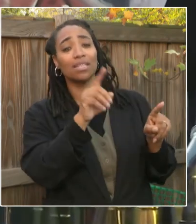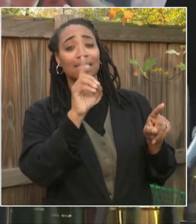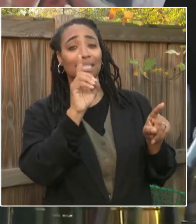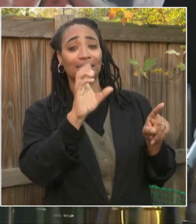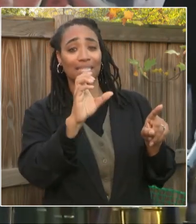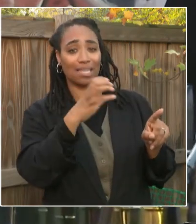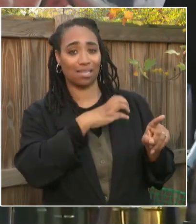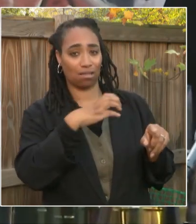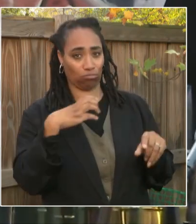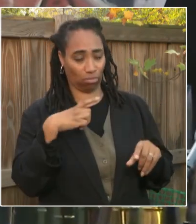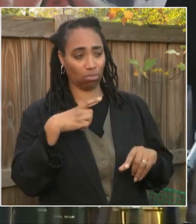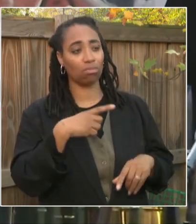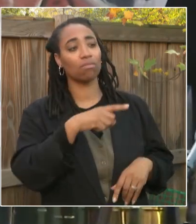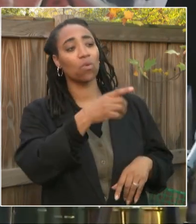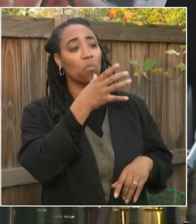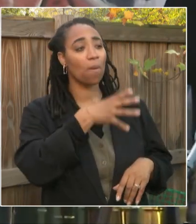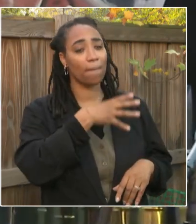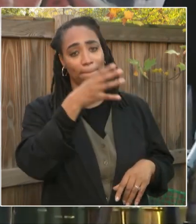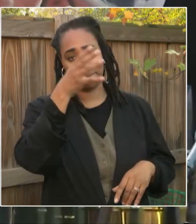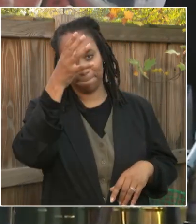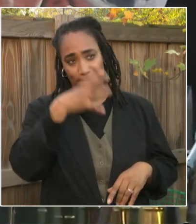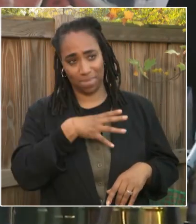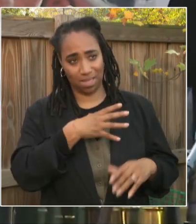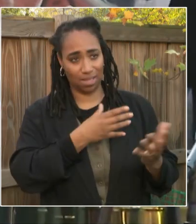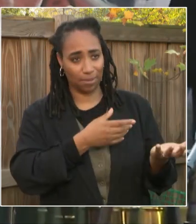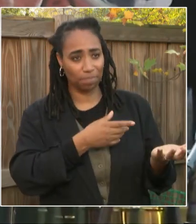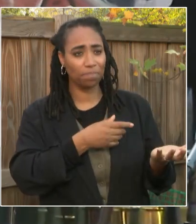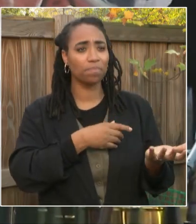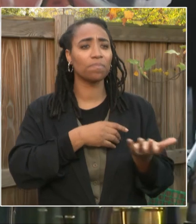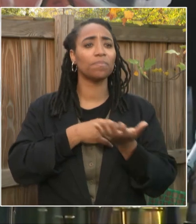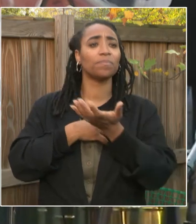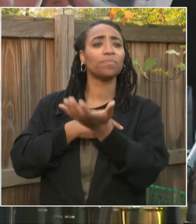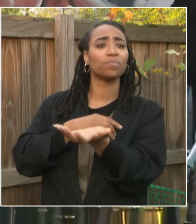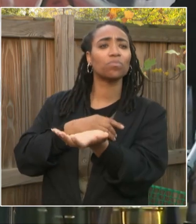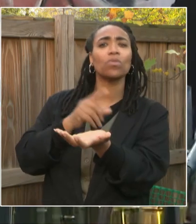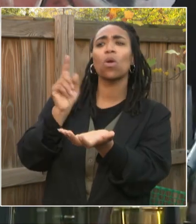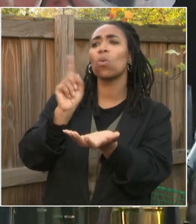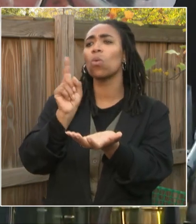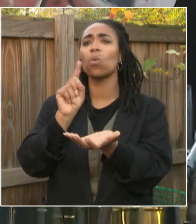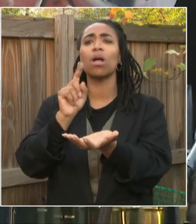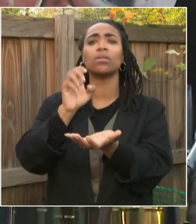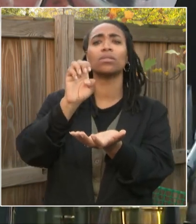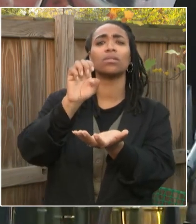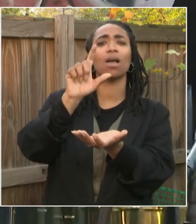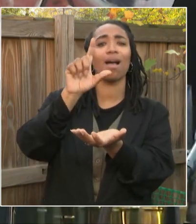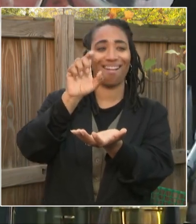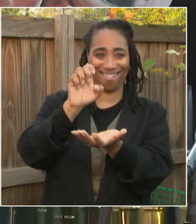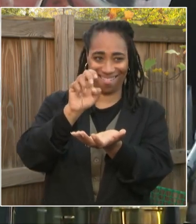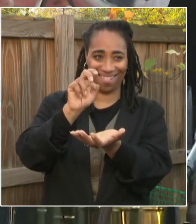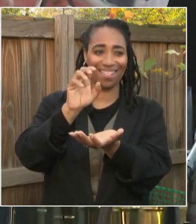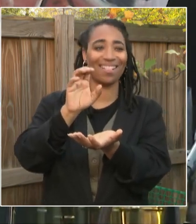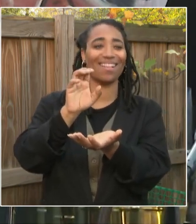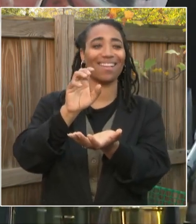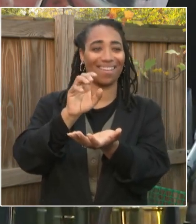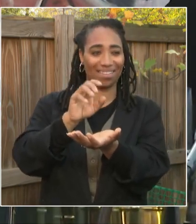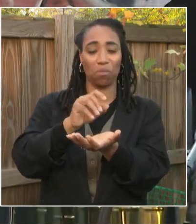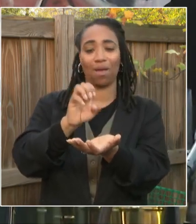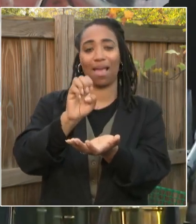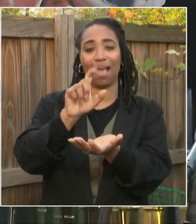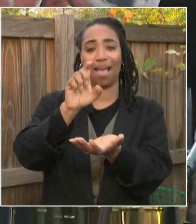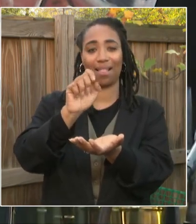Elder Holmes Norton. But let me say something. This event is so important because if you go back in the